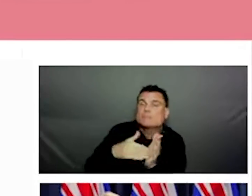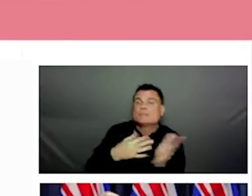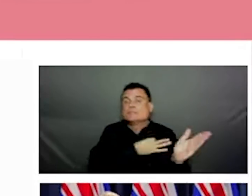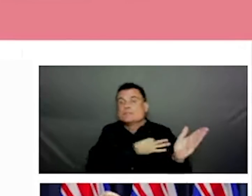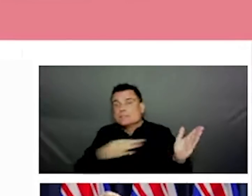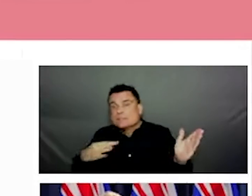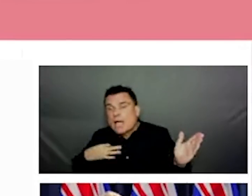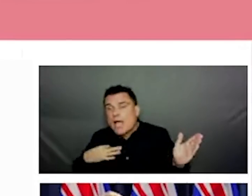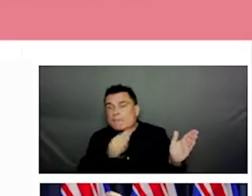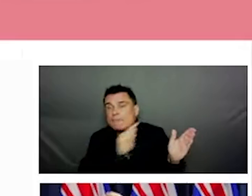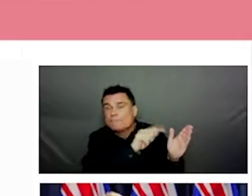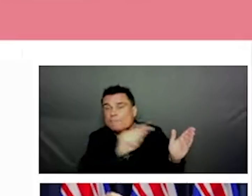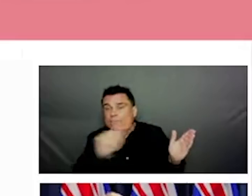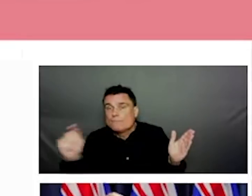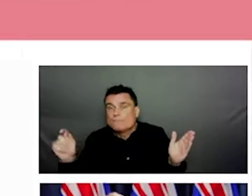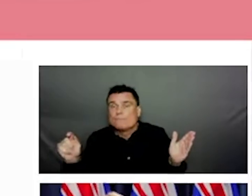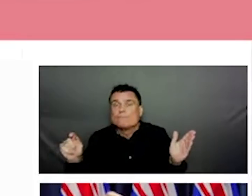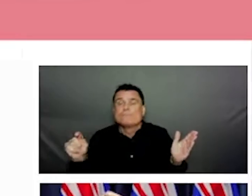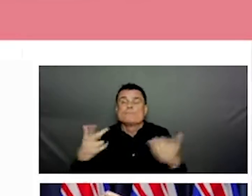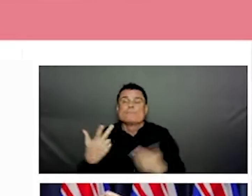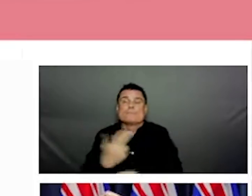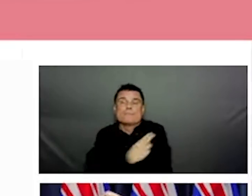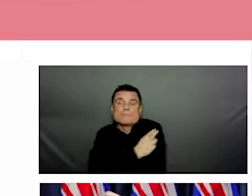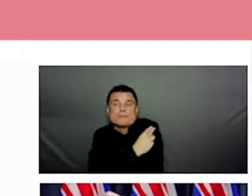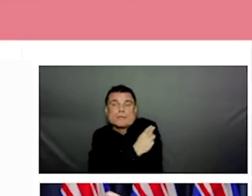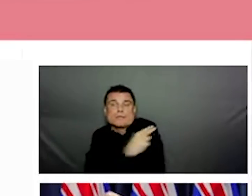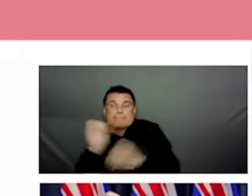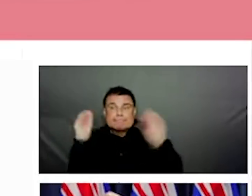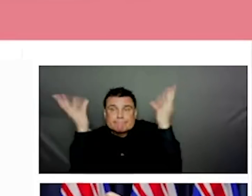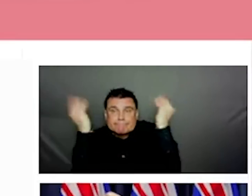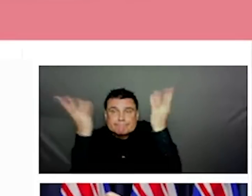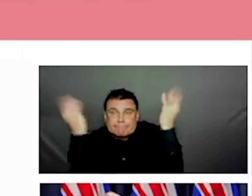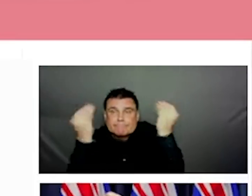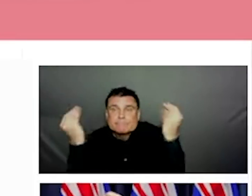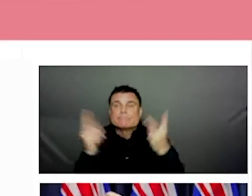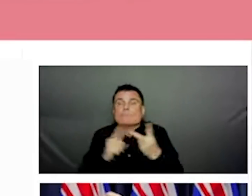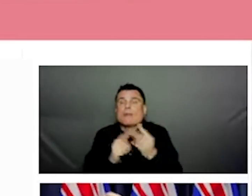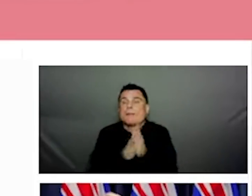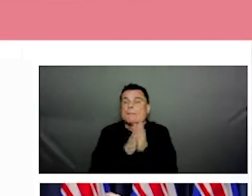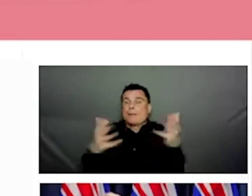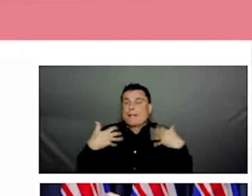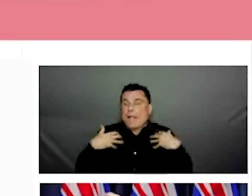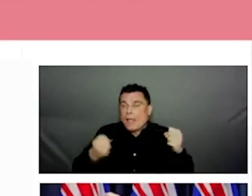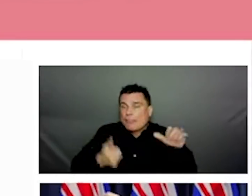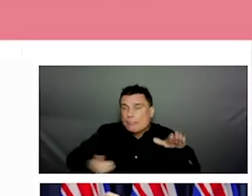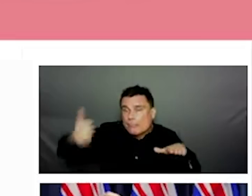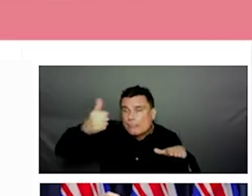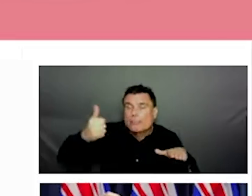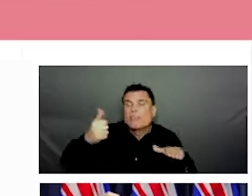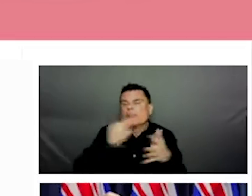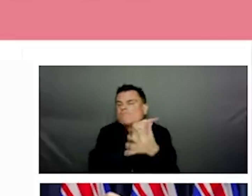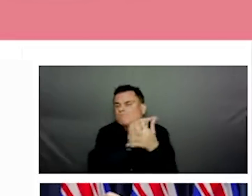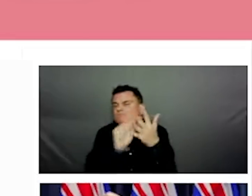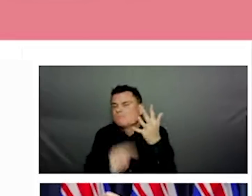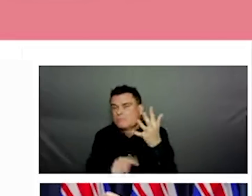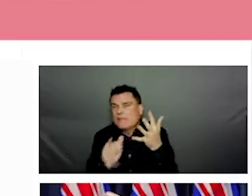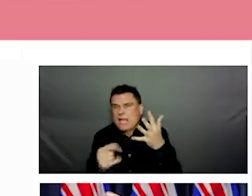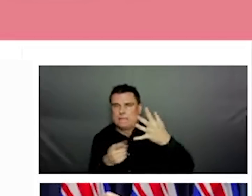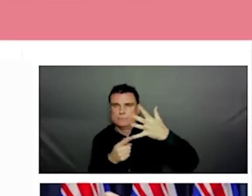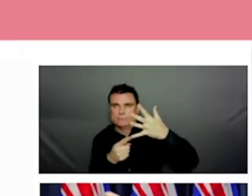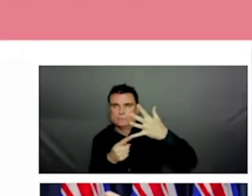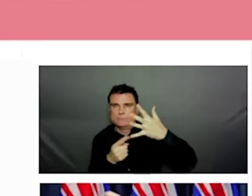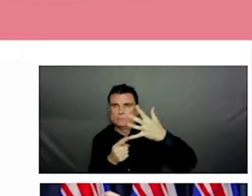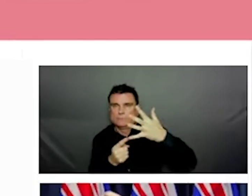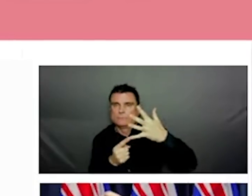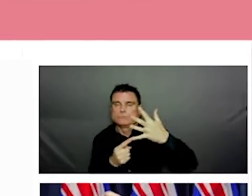and not only does it affect operations because of people being sick and it being transmitted, but also staff need to